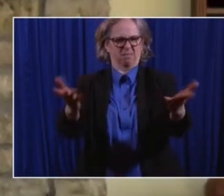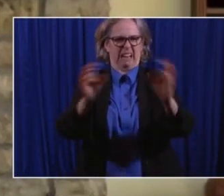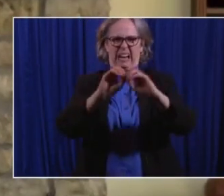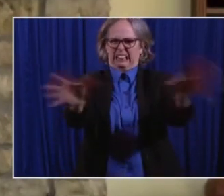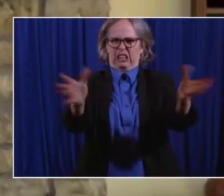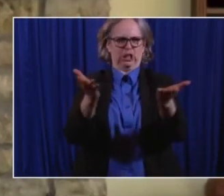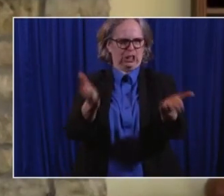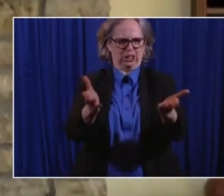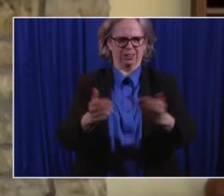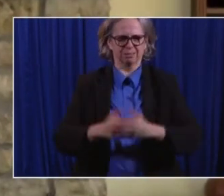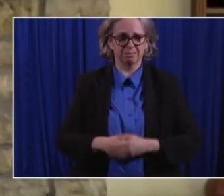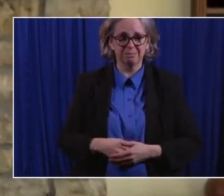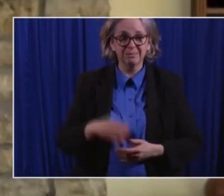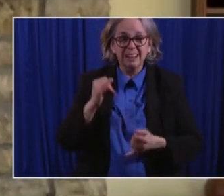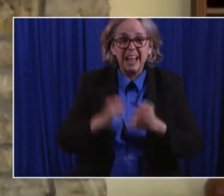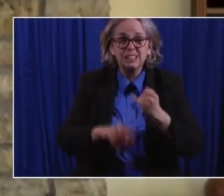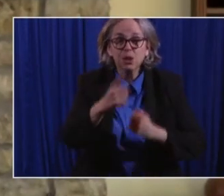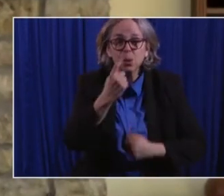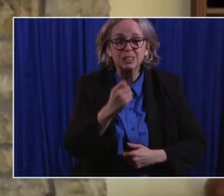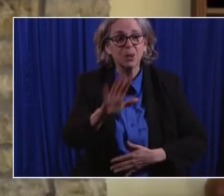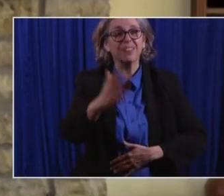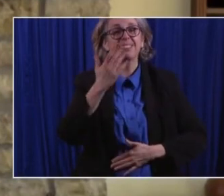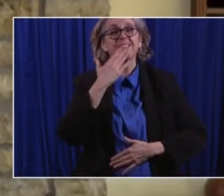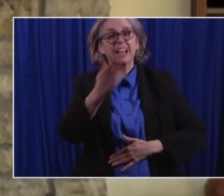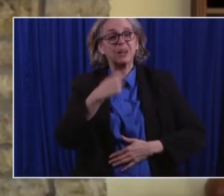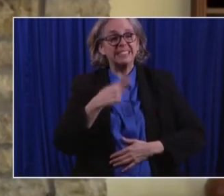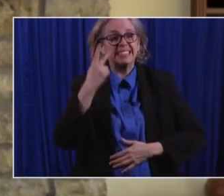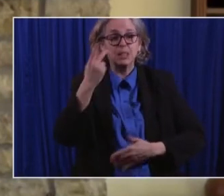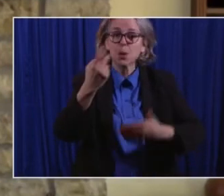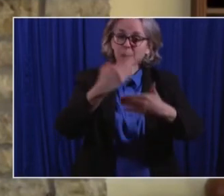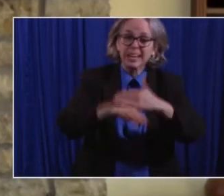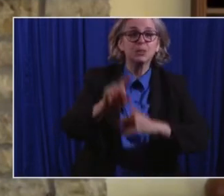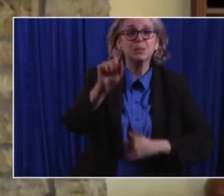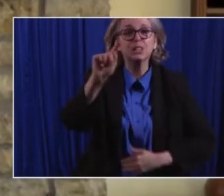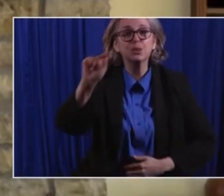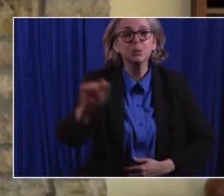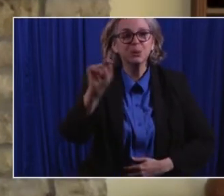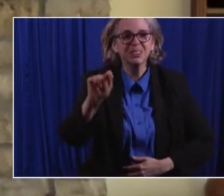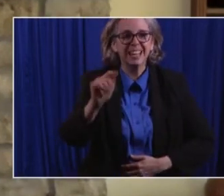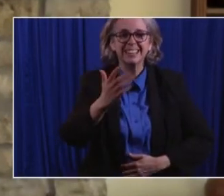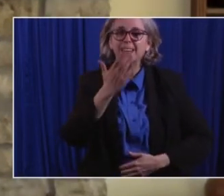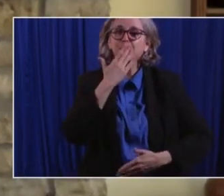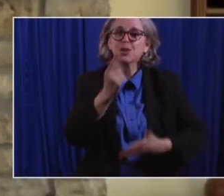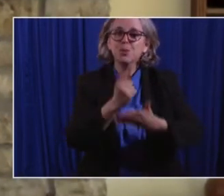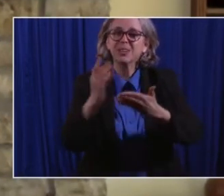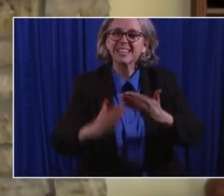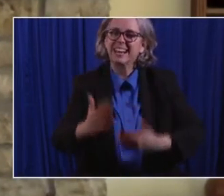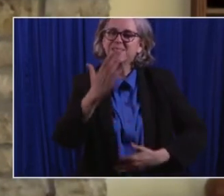question. We look forward to seeing everyone next Tuesday. Hope you all have a good weekend. Thank you.